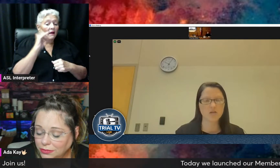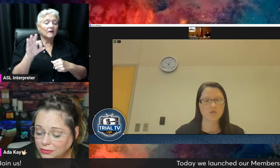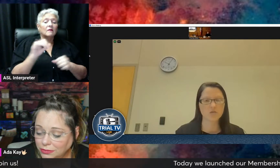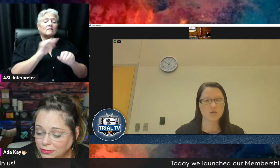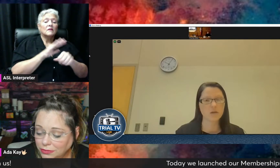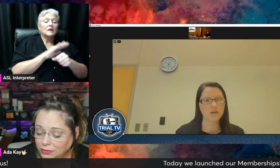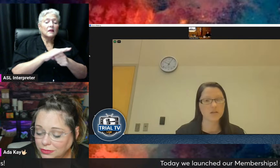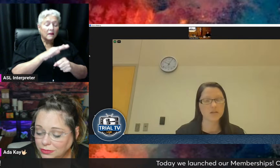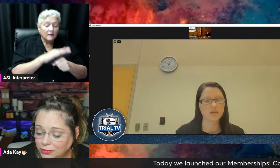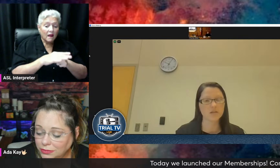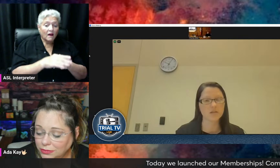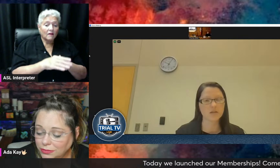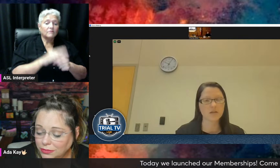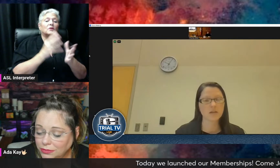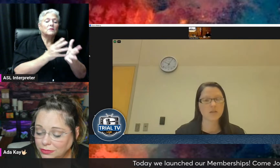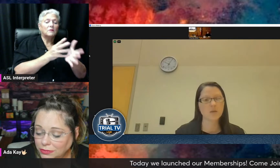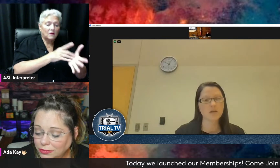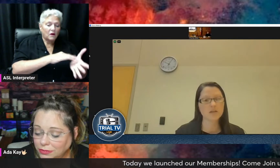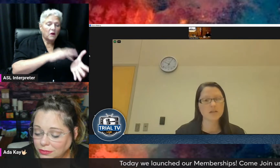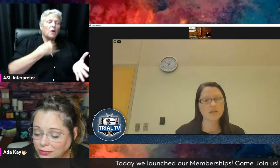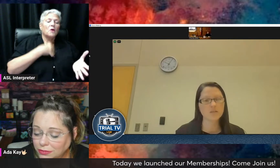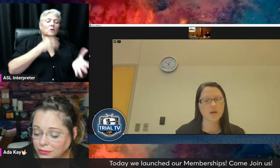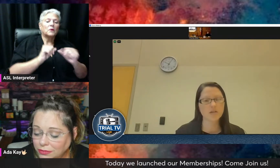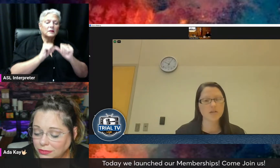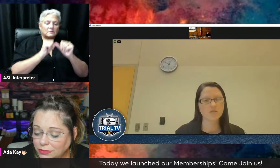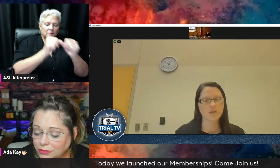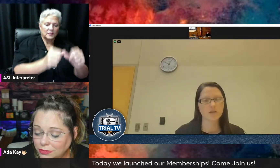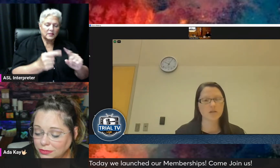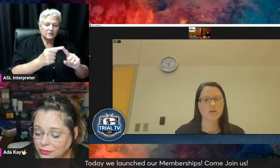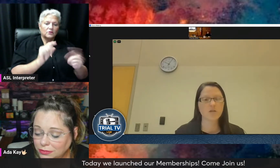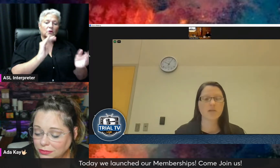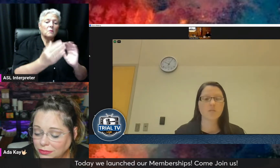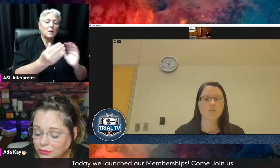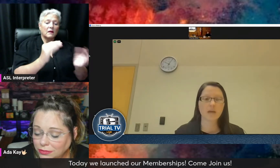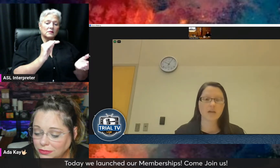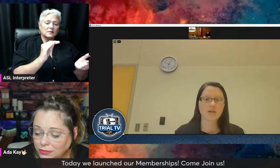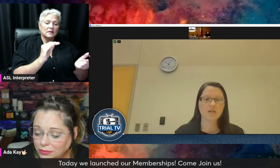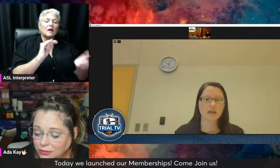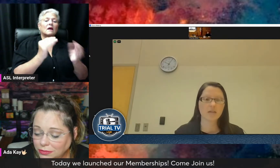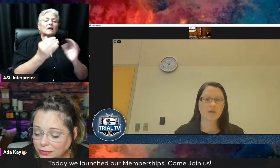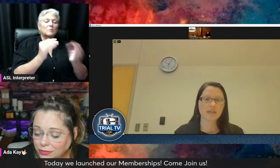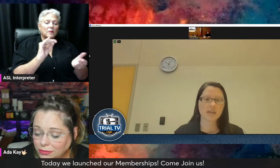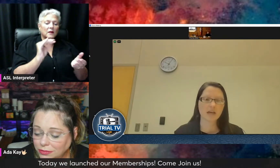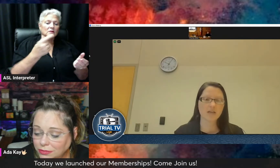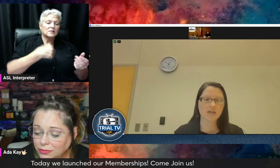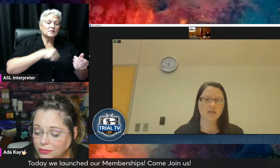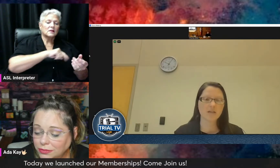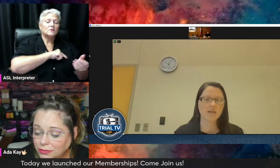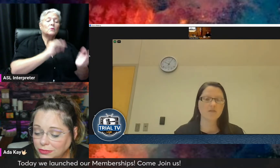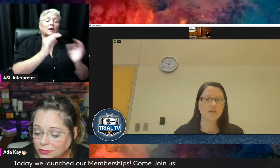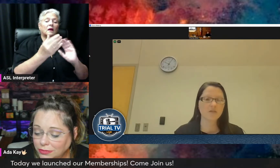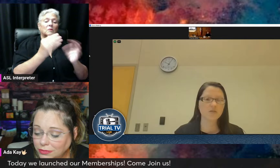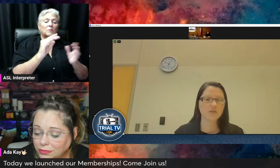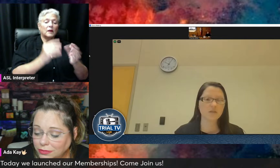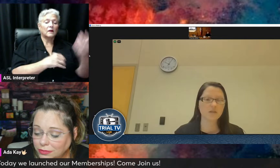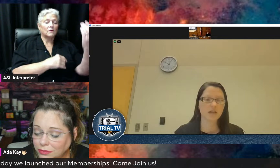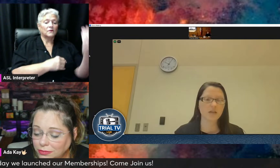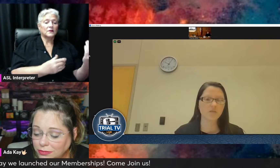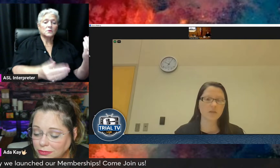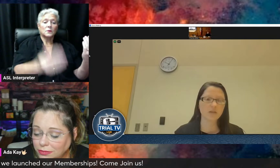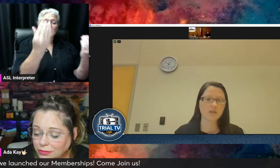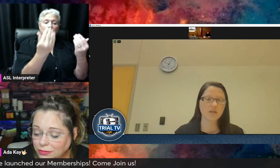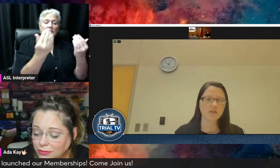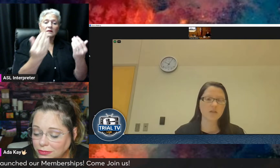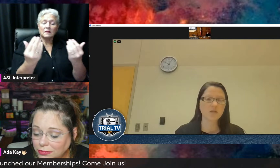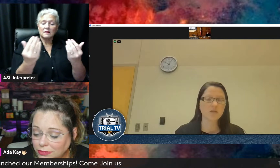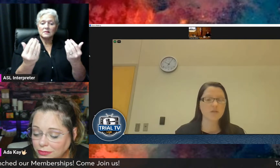move on to comparison. Comparison is the process where we compare side by side the features within the